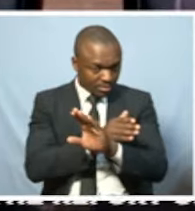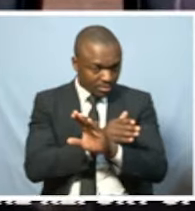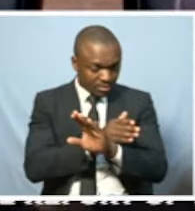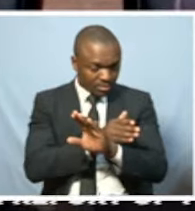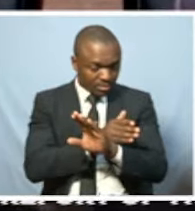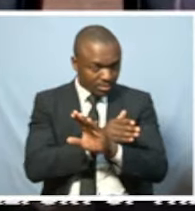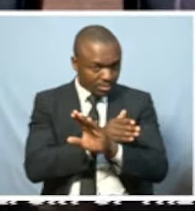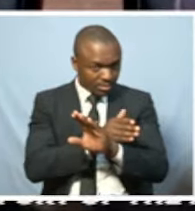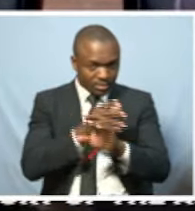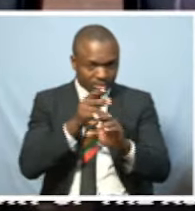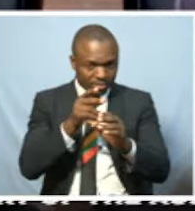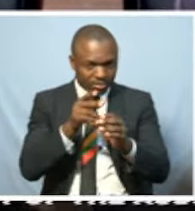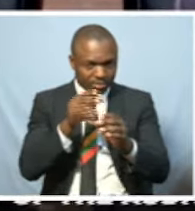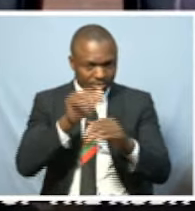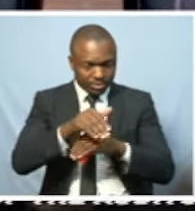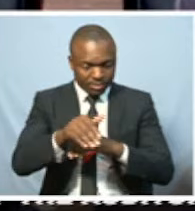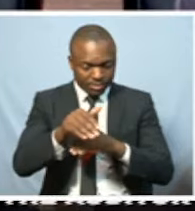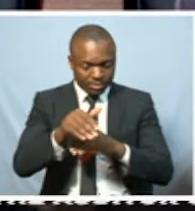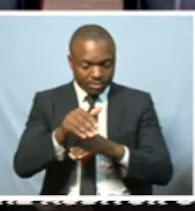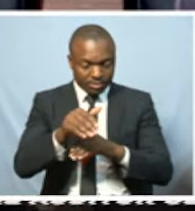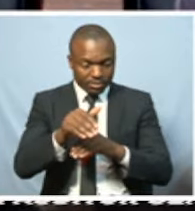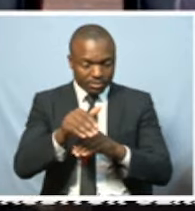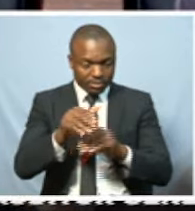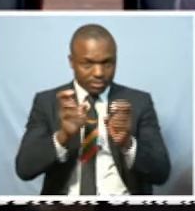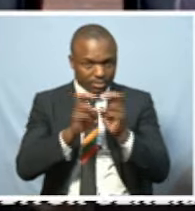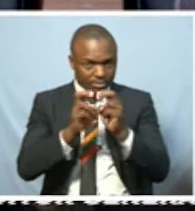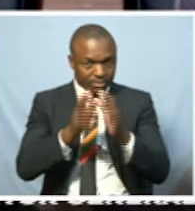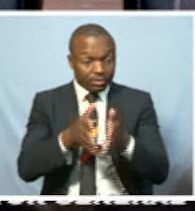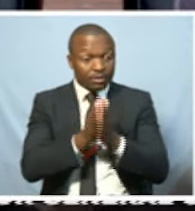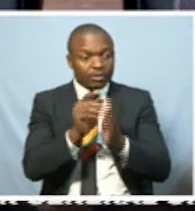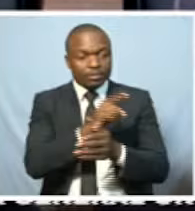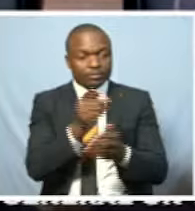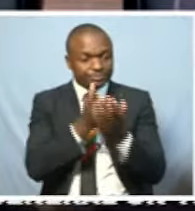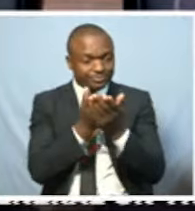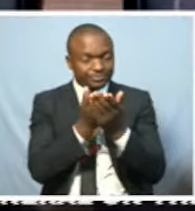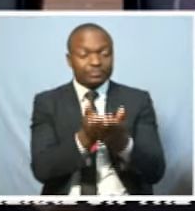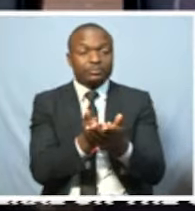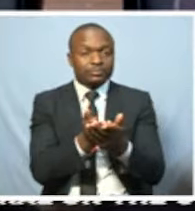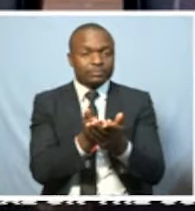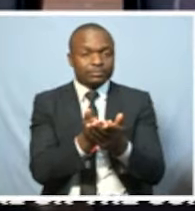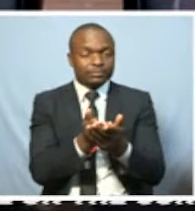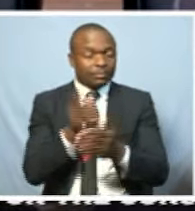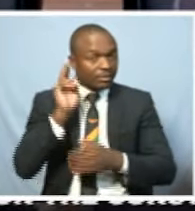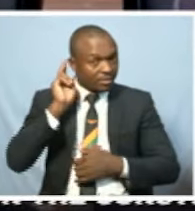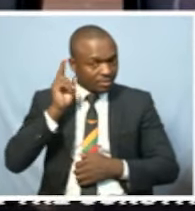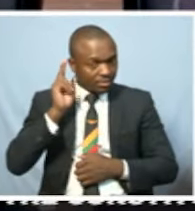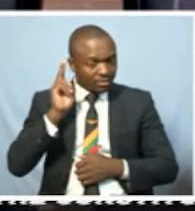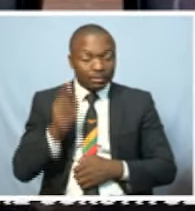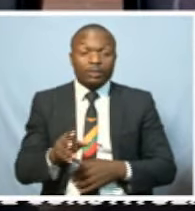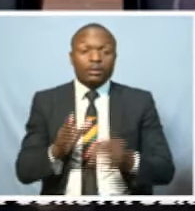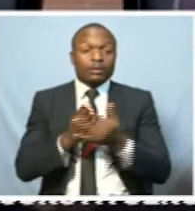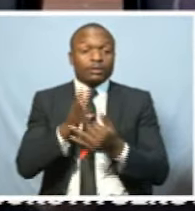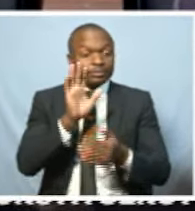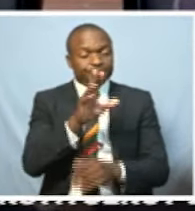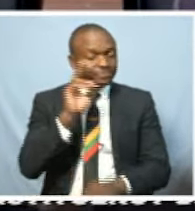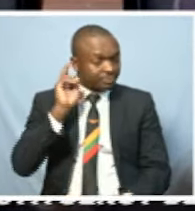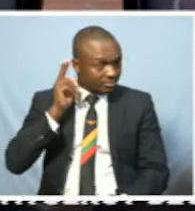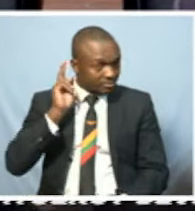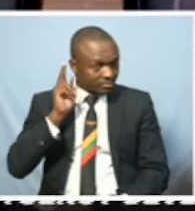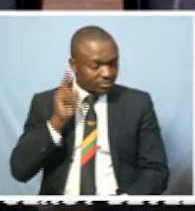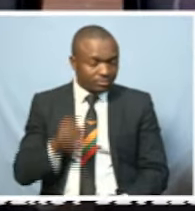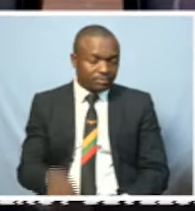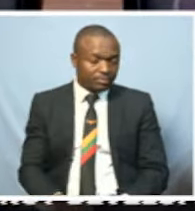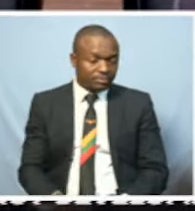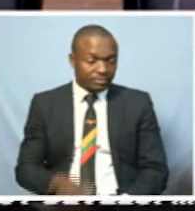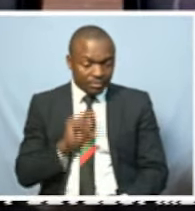contractor, we ask them to submit the profile, Chair. So through their profile, we